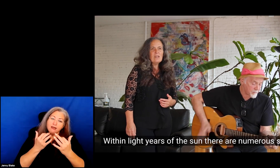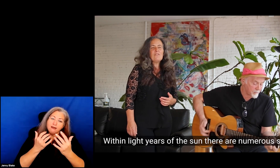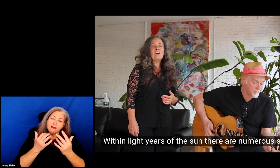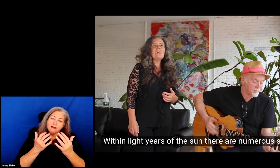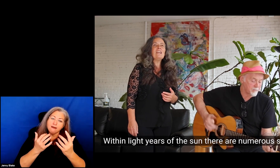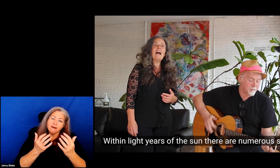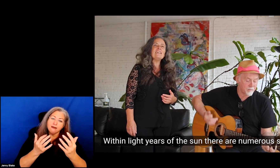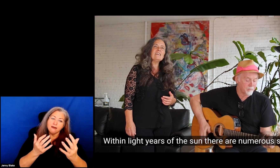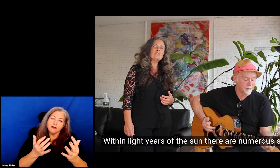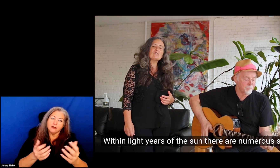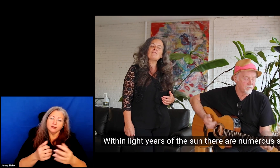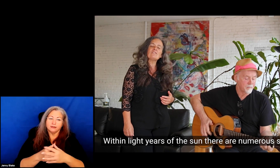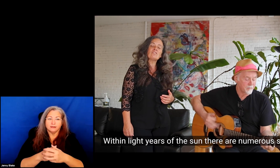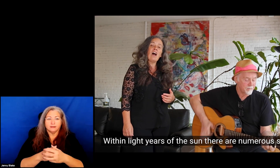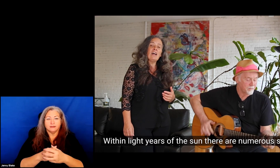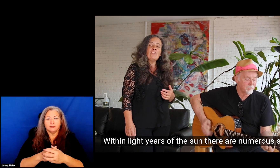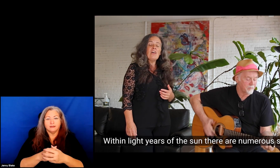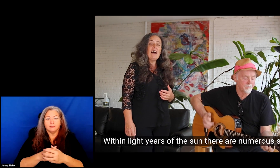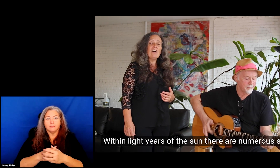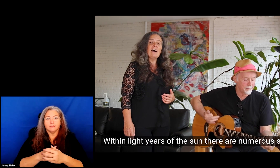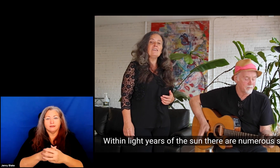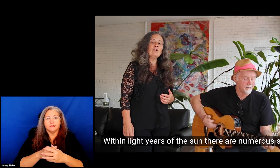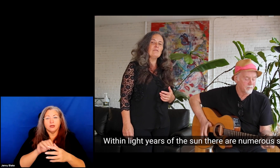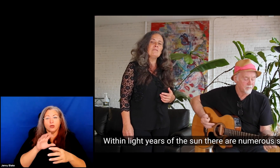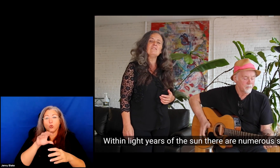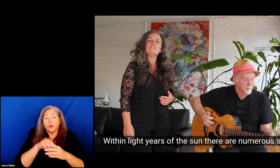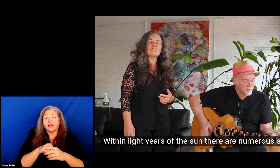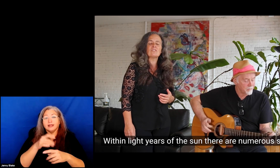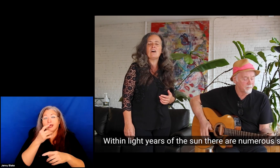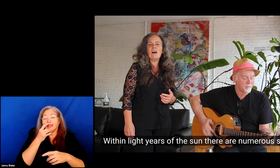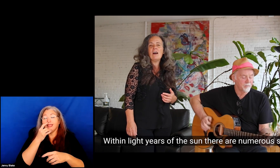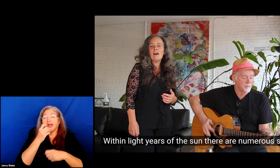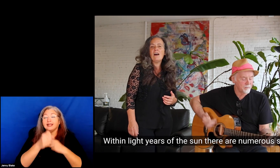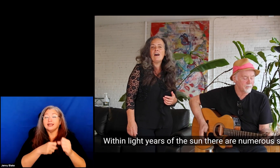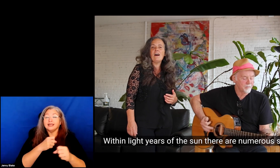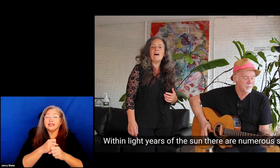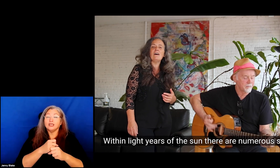fire. Within light years of the sun, there are numerous